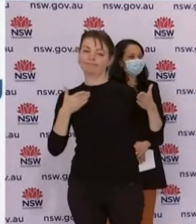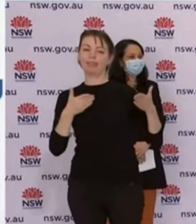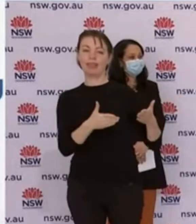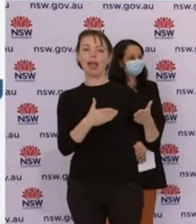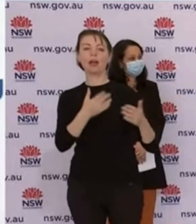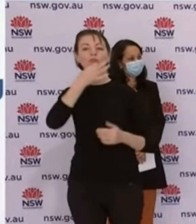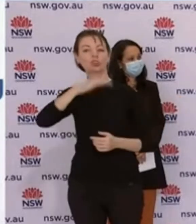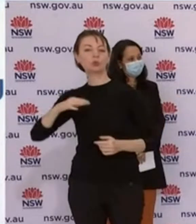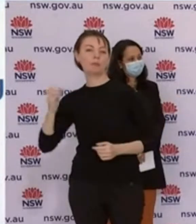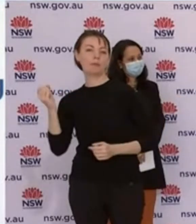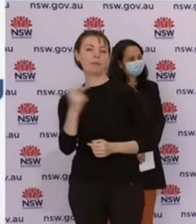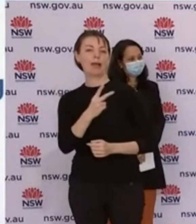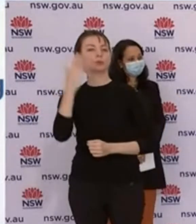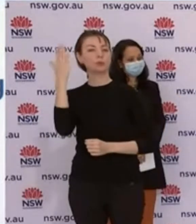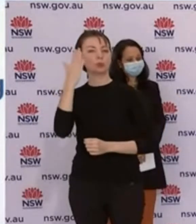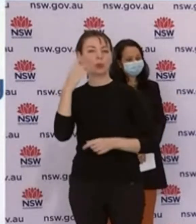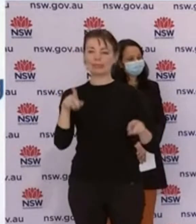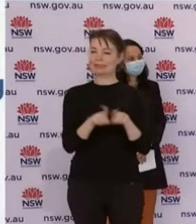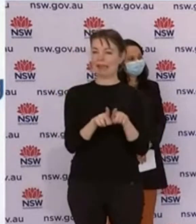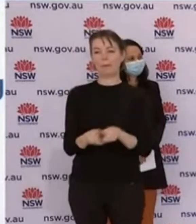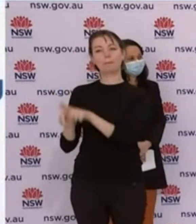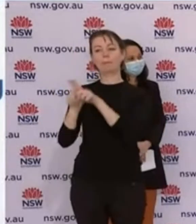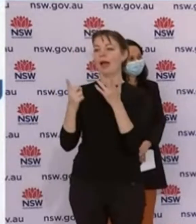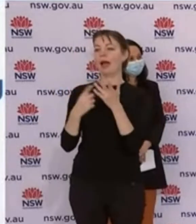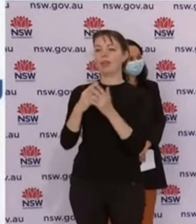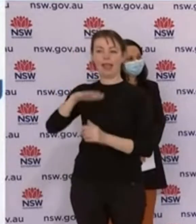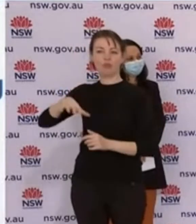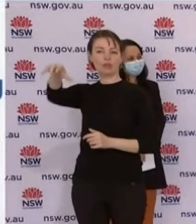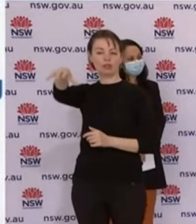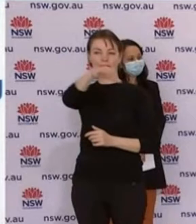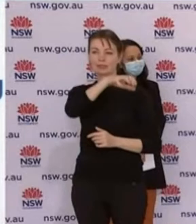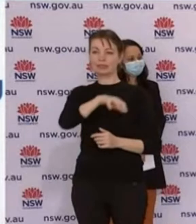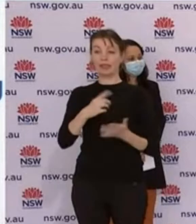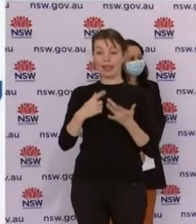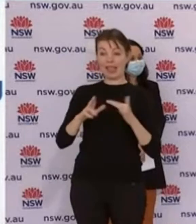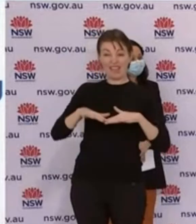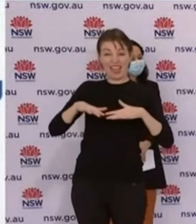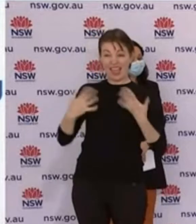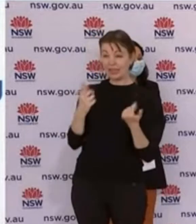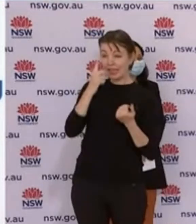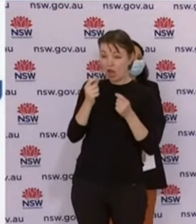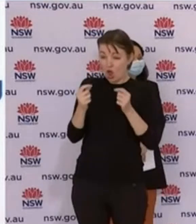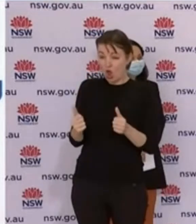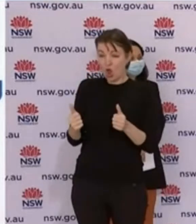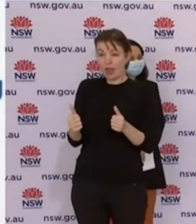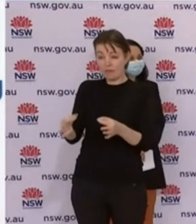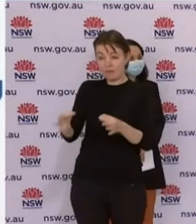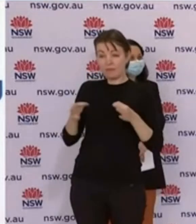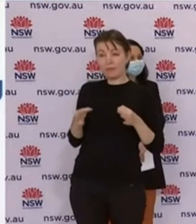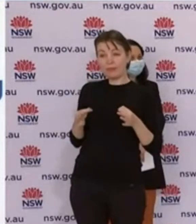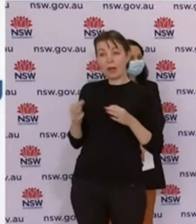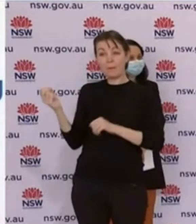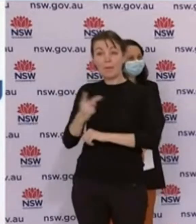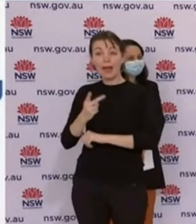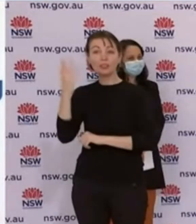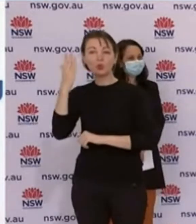school. And again, that's in line with what we've done in other communities. If we're able to bring students back sooner in any LGAs, in any parts of the regions, of